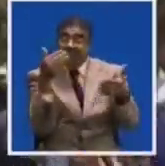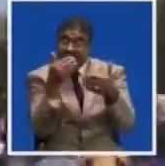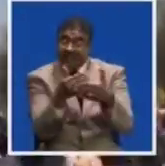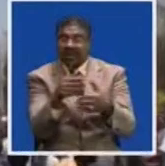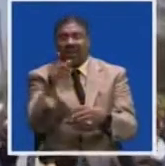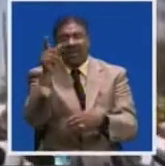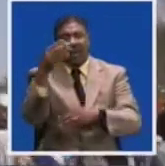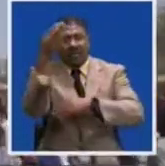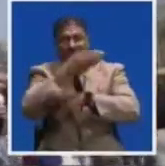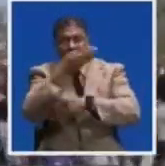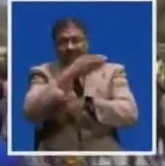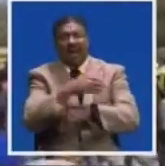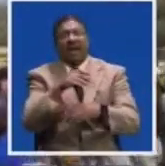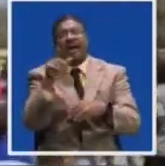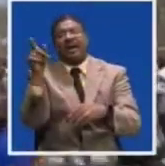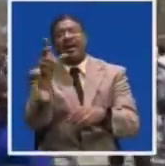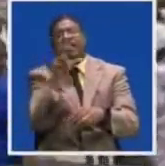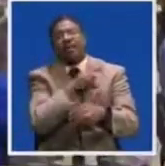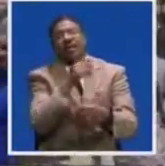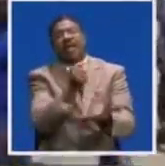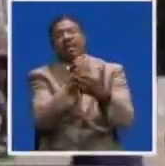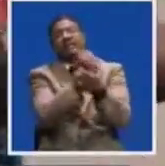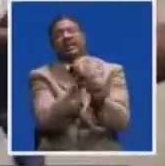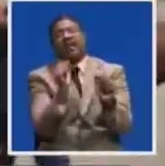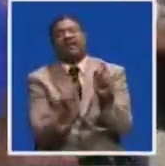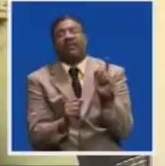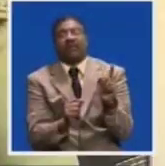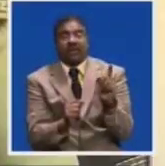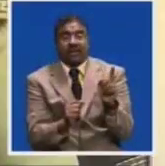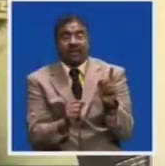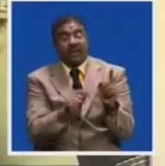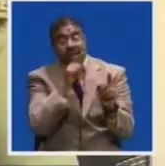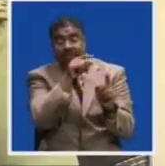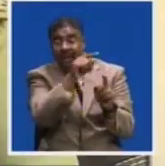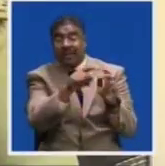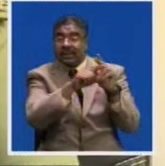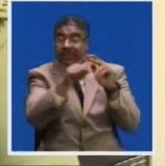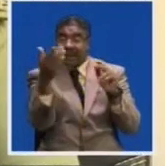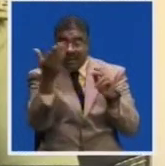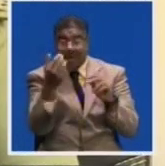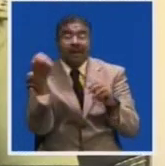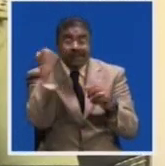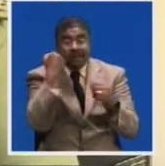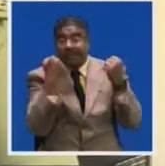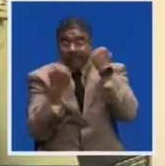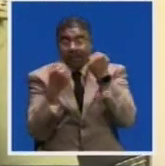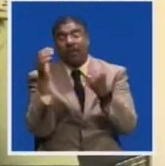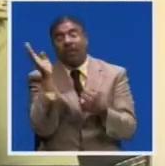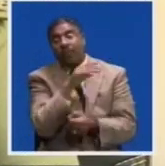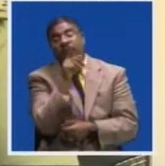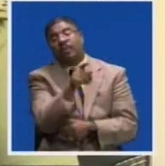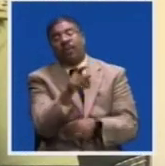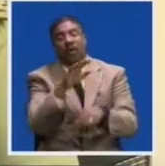border post. According to police spokesperson Esther Katongo, the victim did not escape the punches. The incident happened on